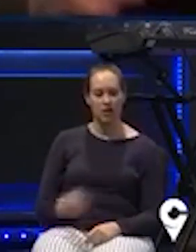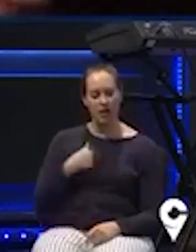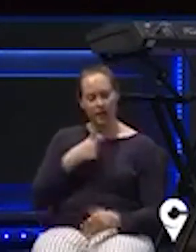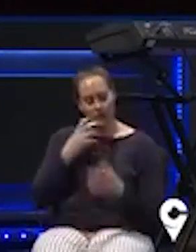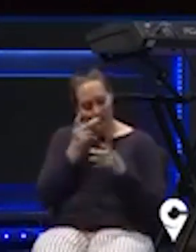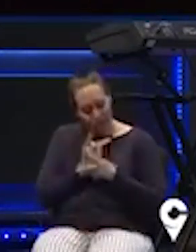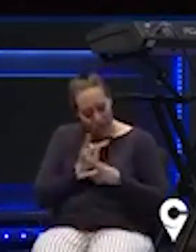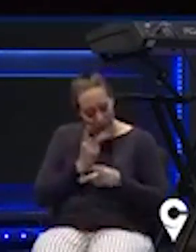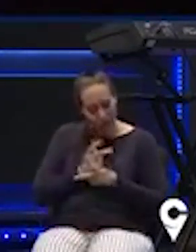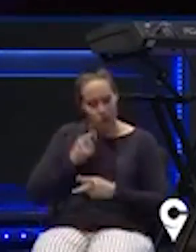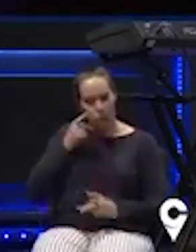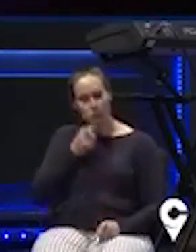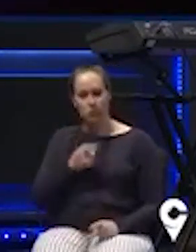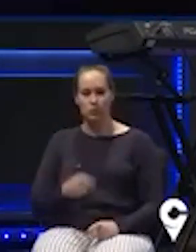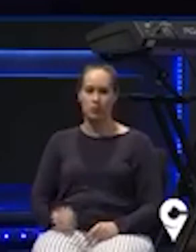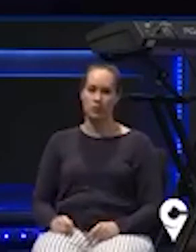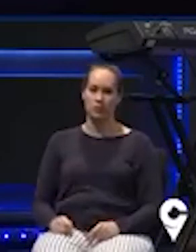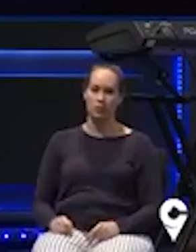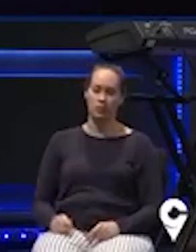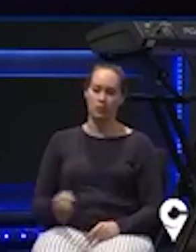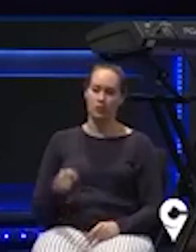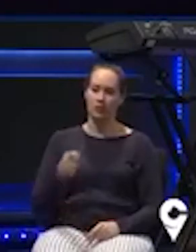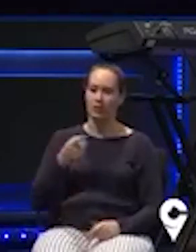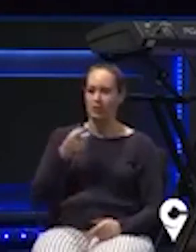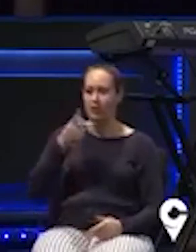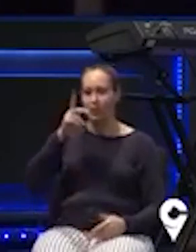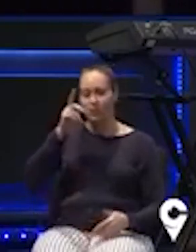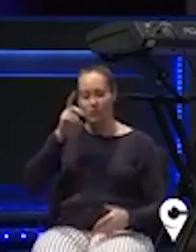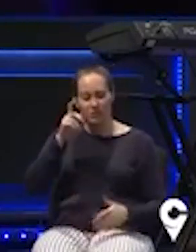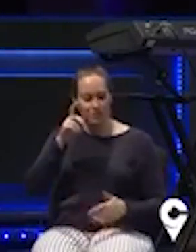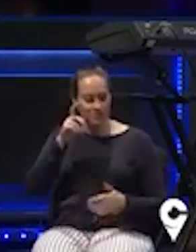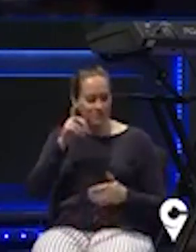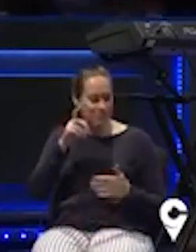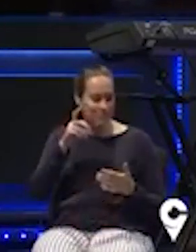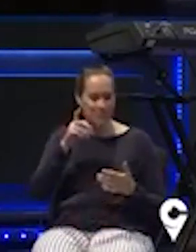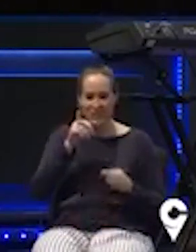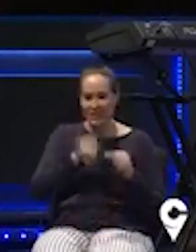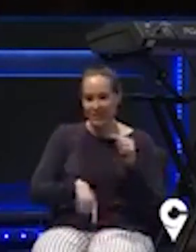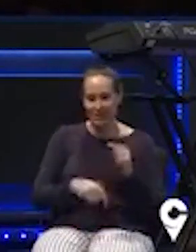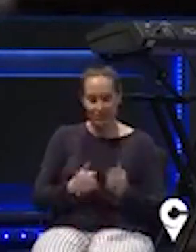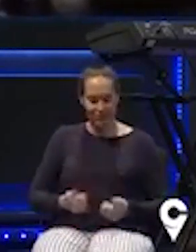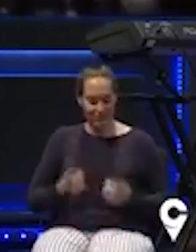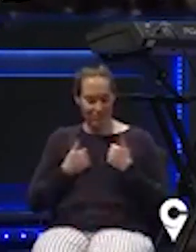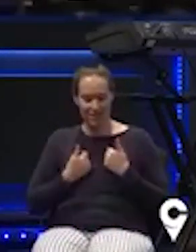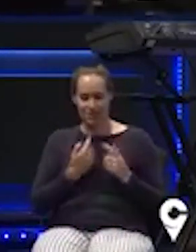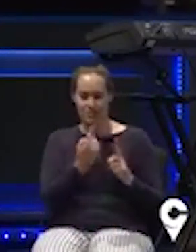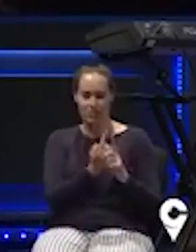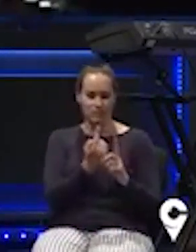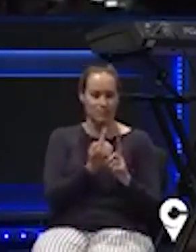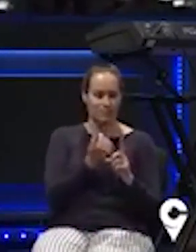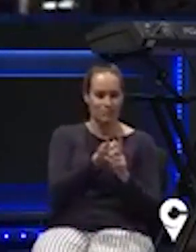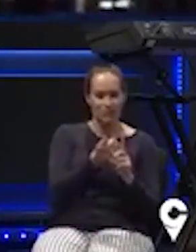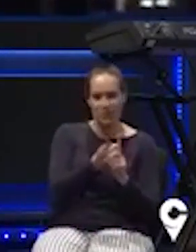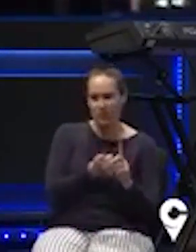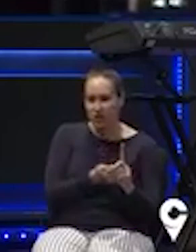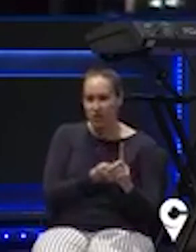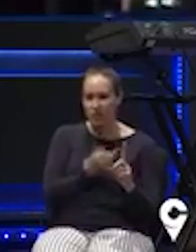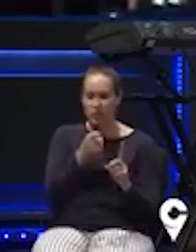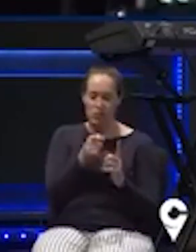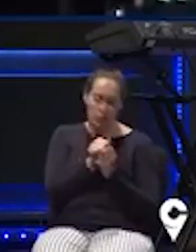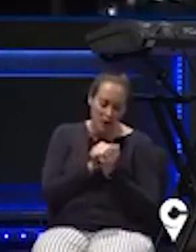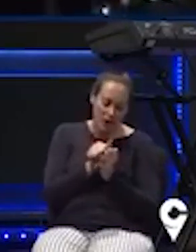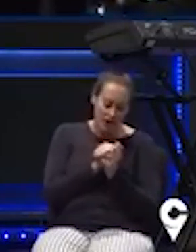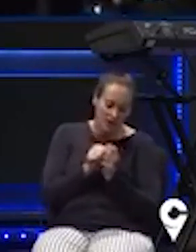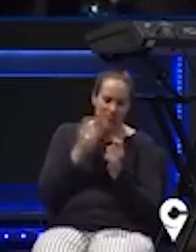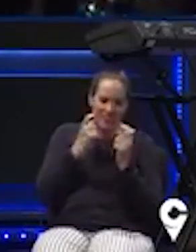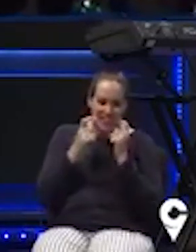about you. And you've got to have some, you can't live in isolation. You can't do this by yourself. You're going to start grinding. You're going to start busting